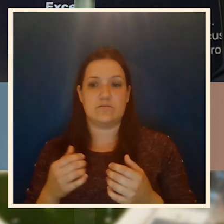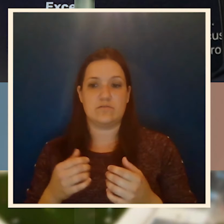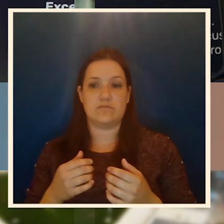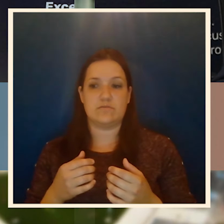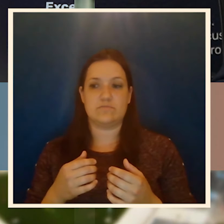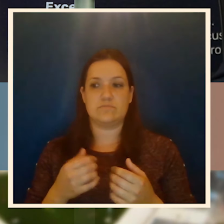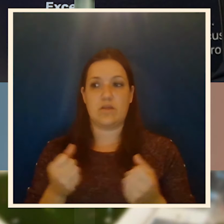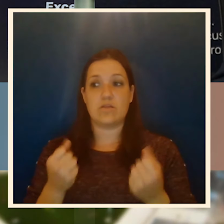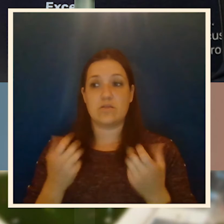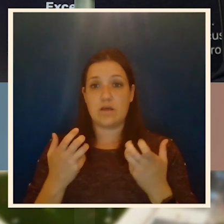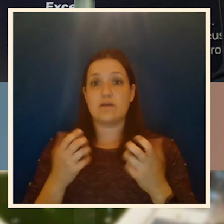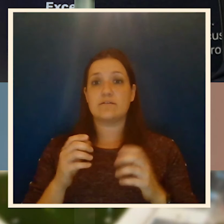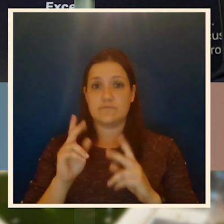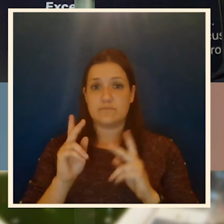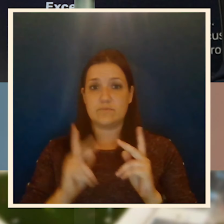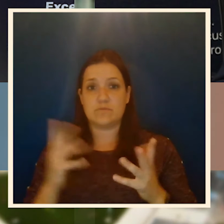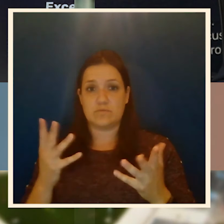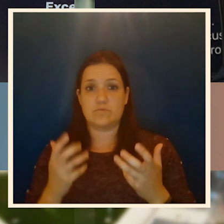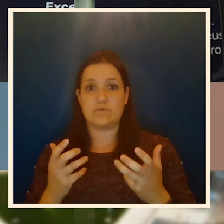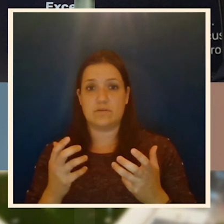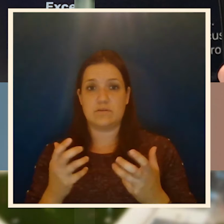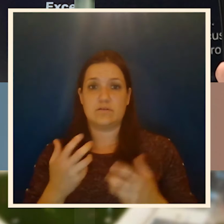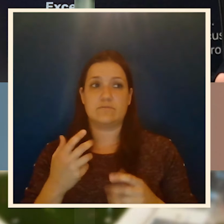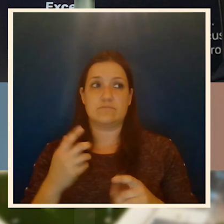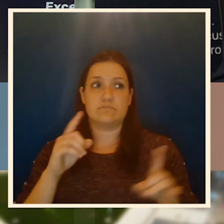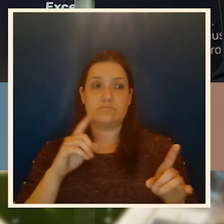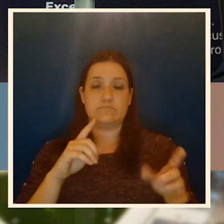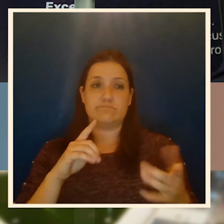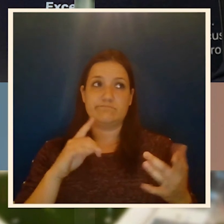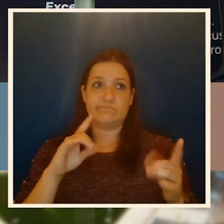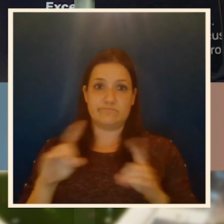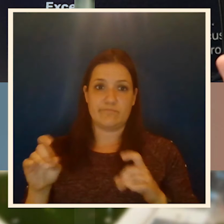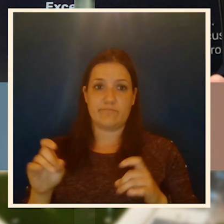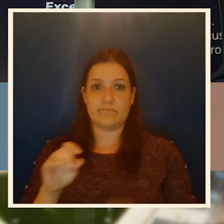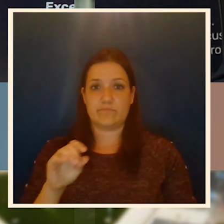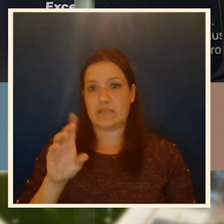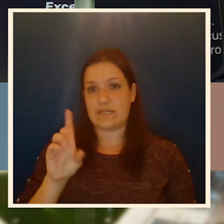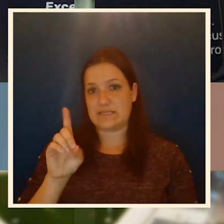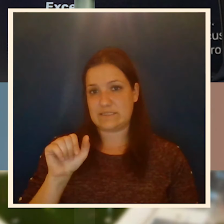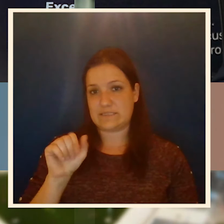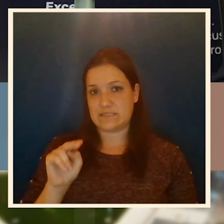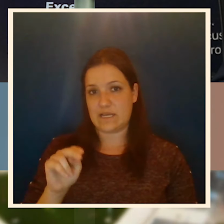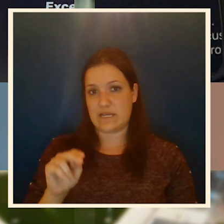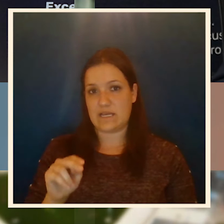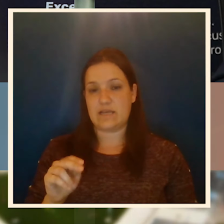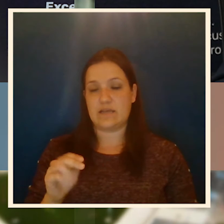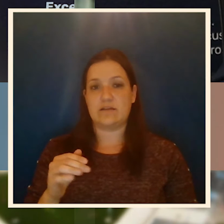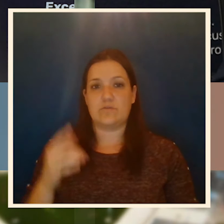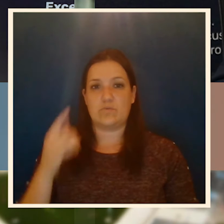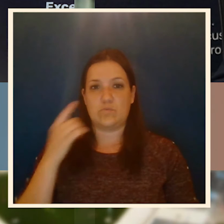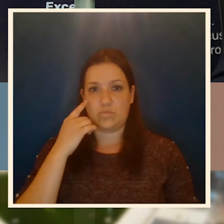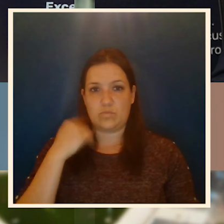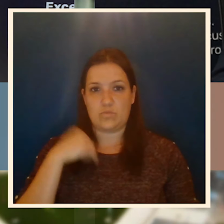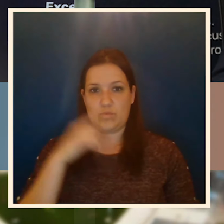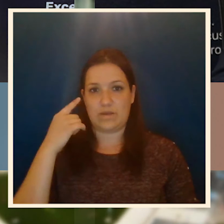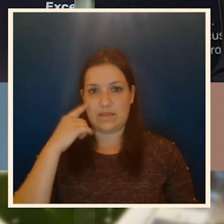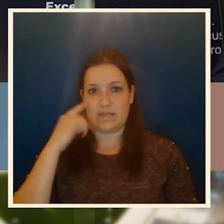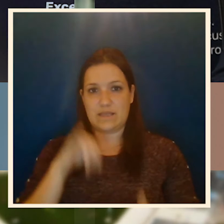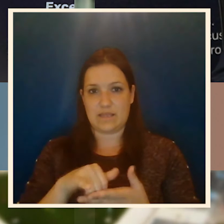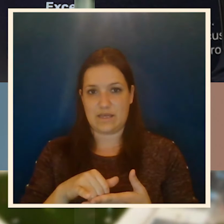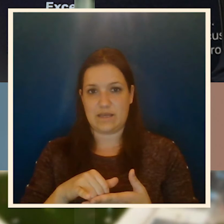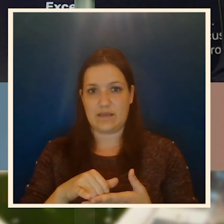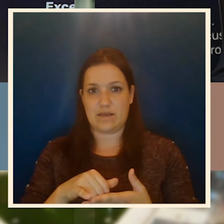COVID testing that's occurring on that site. And so according to Dan and the feedback he got, we think that is what contributed